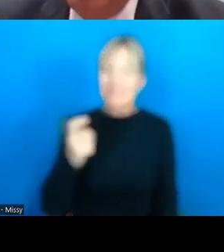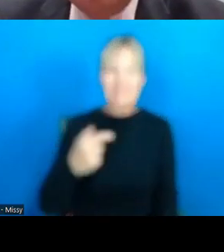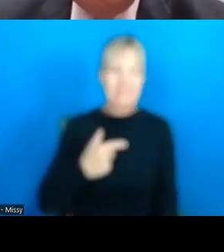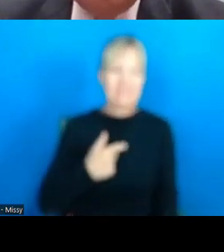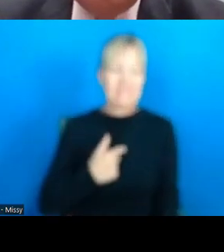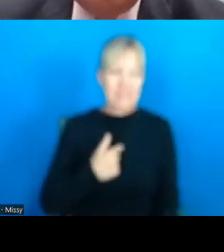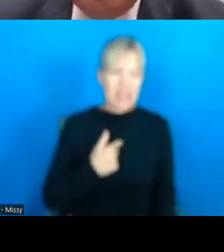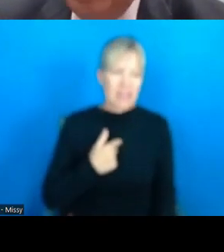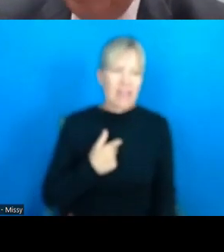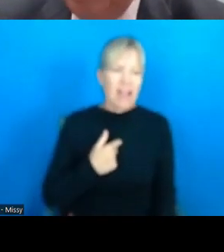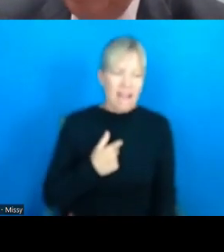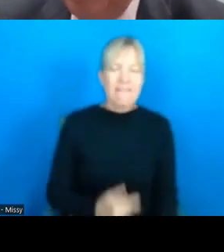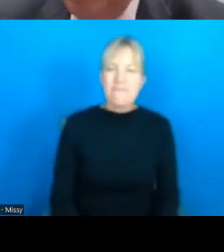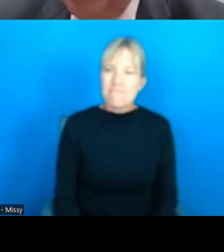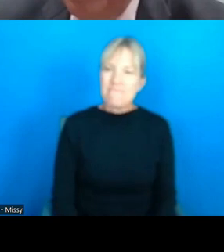share everybody's